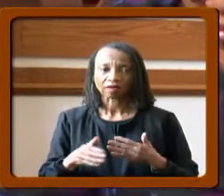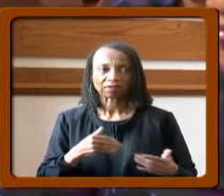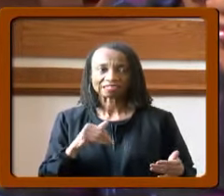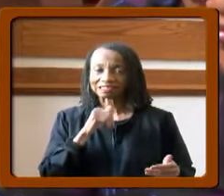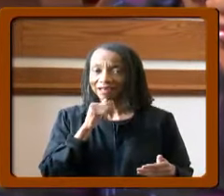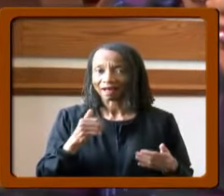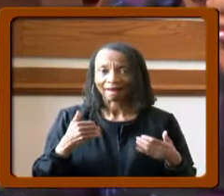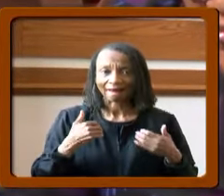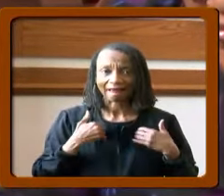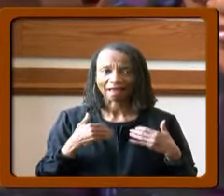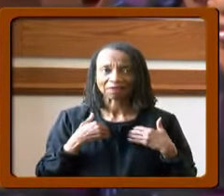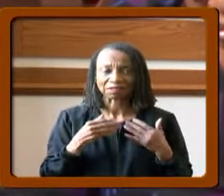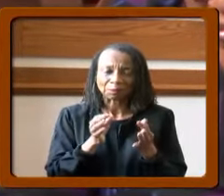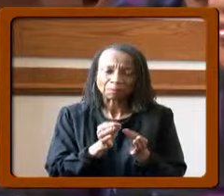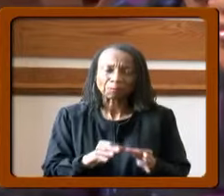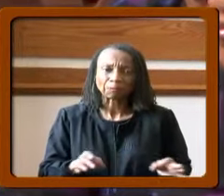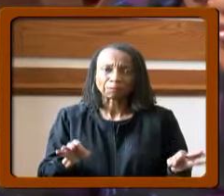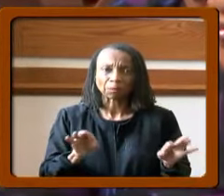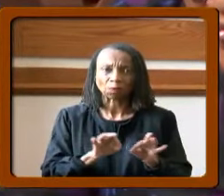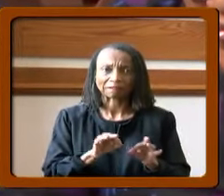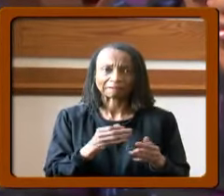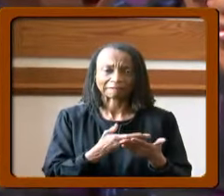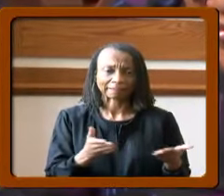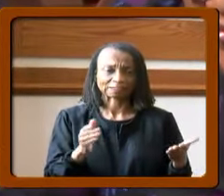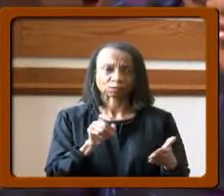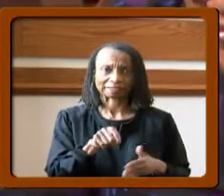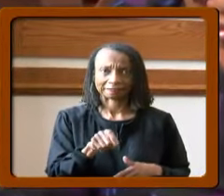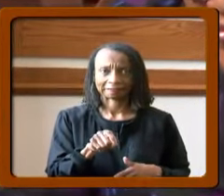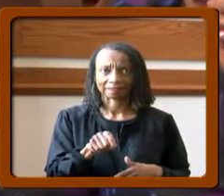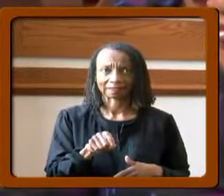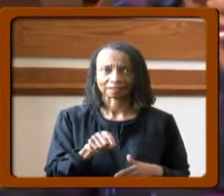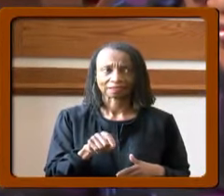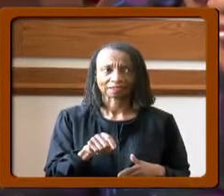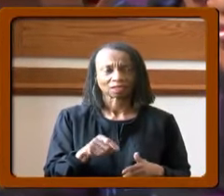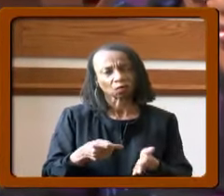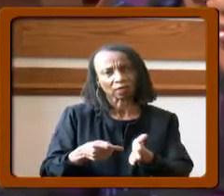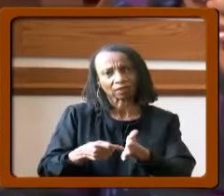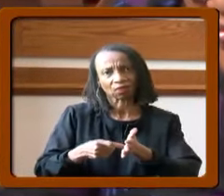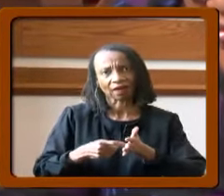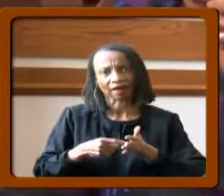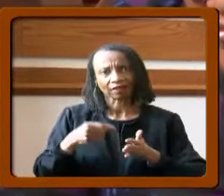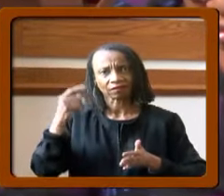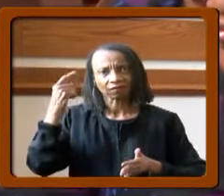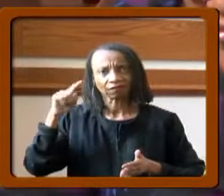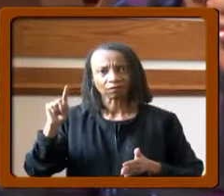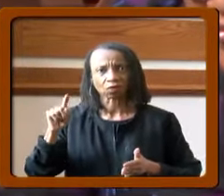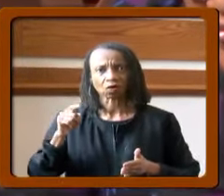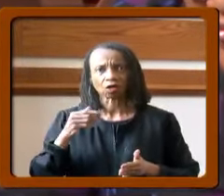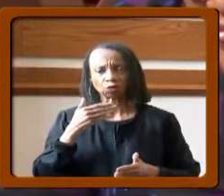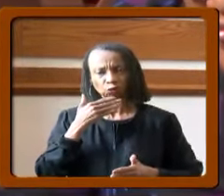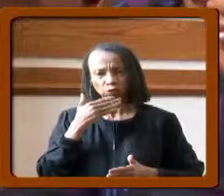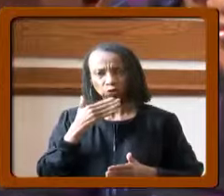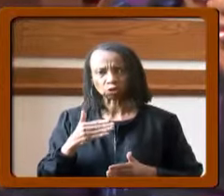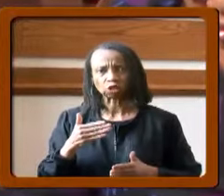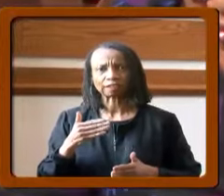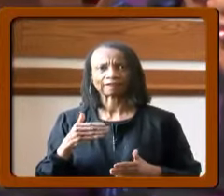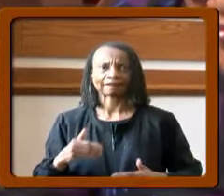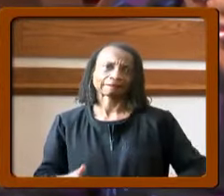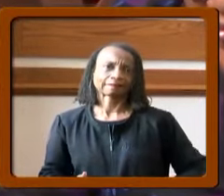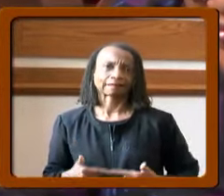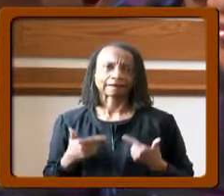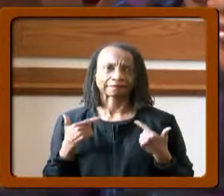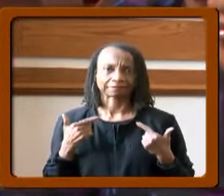in some of the critical intangibles that are necessary for authentic living, for the good